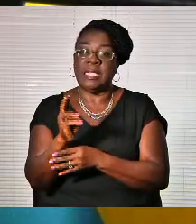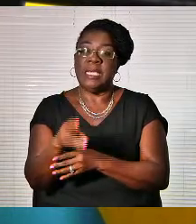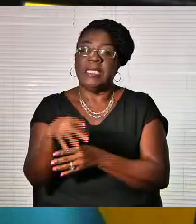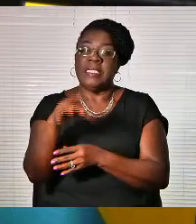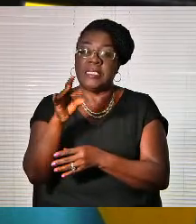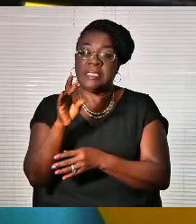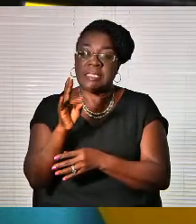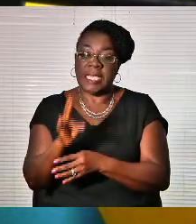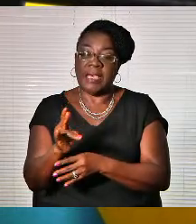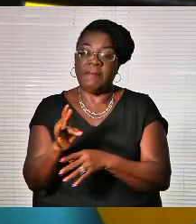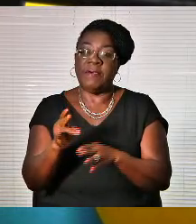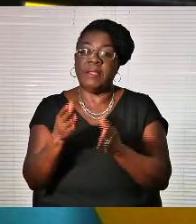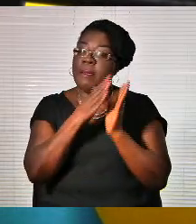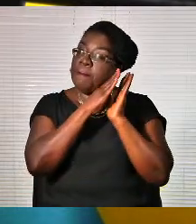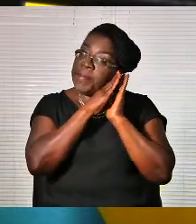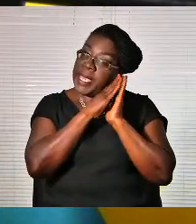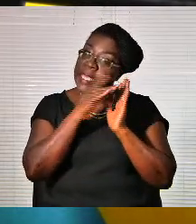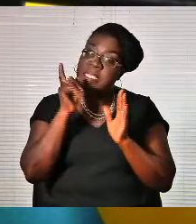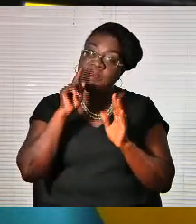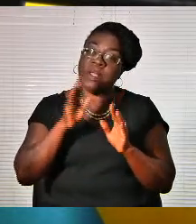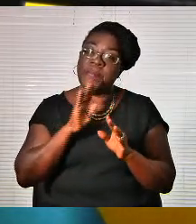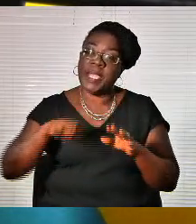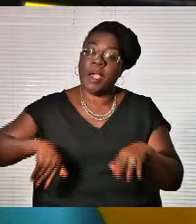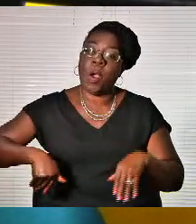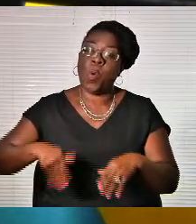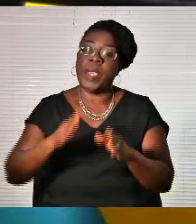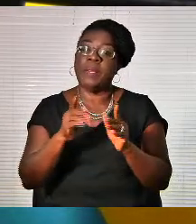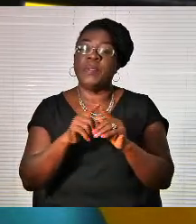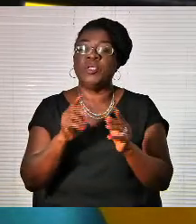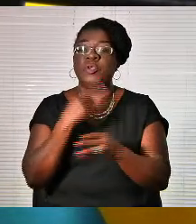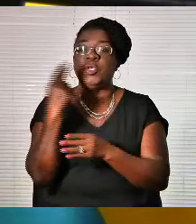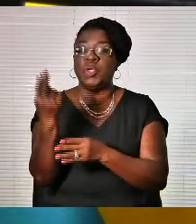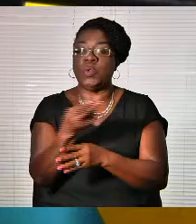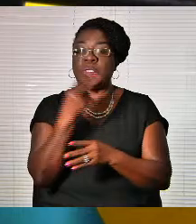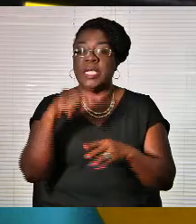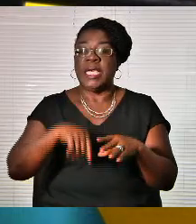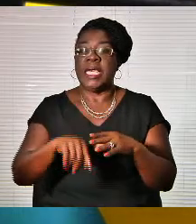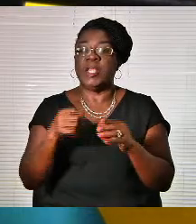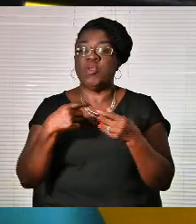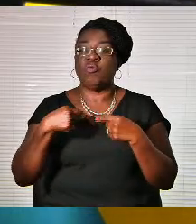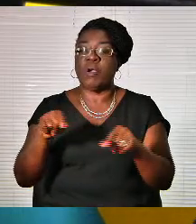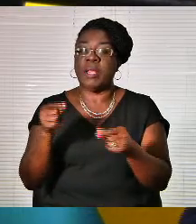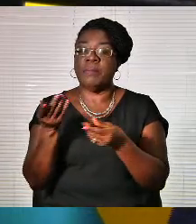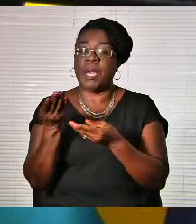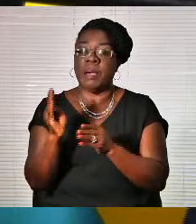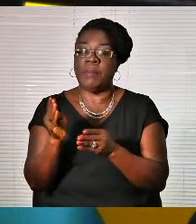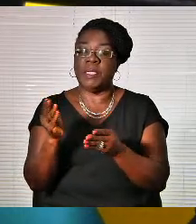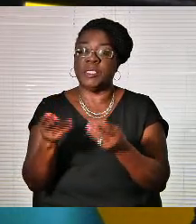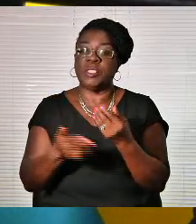beds will soon be available for use in Grand Bahama Health Services System.